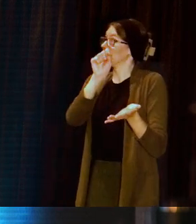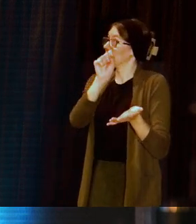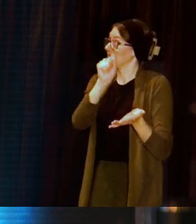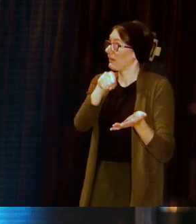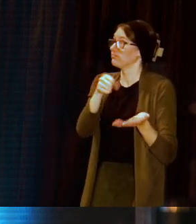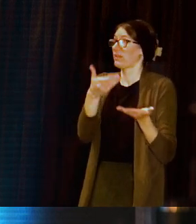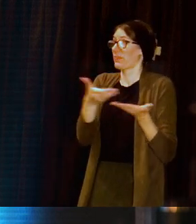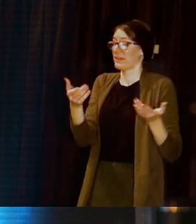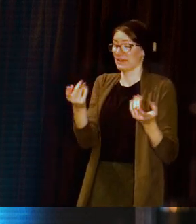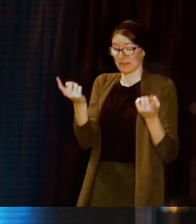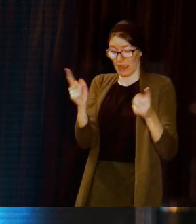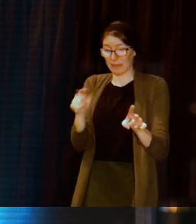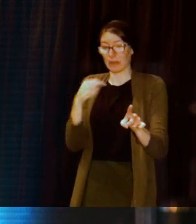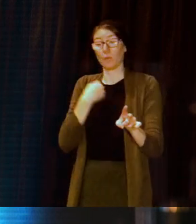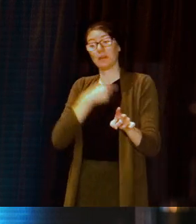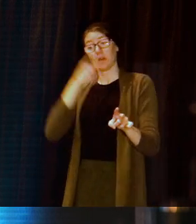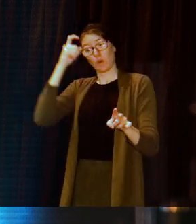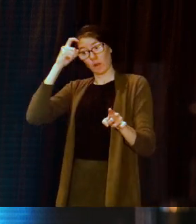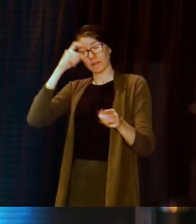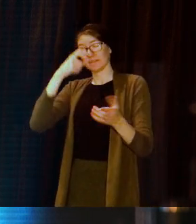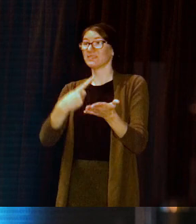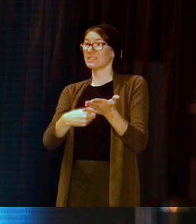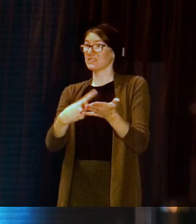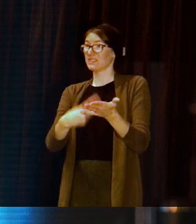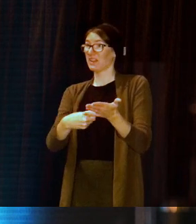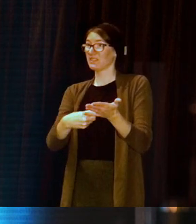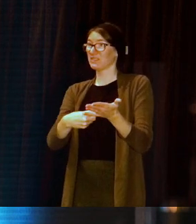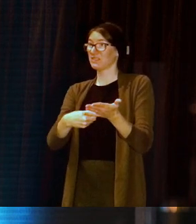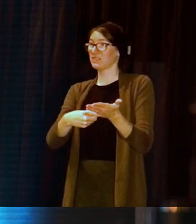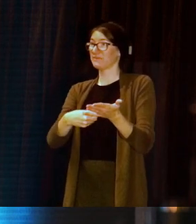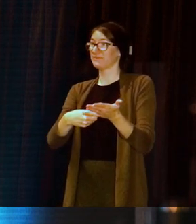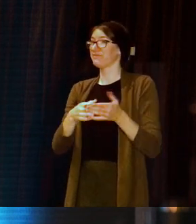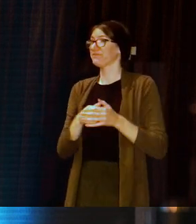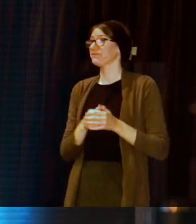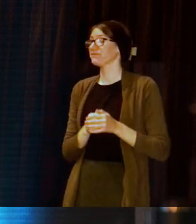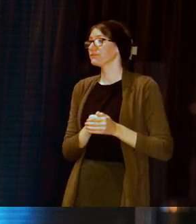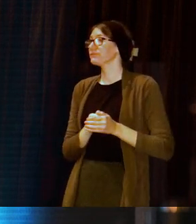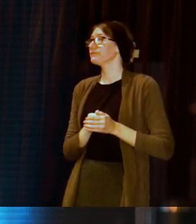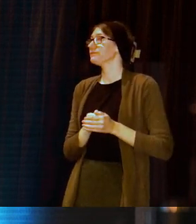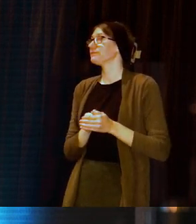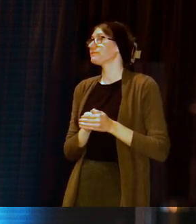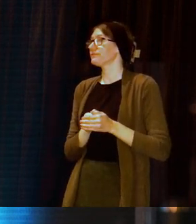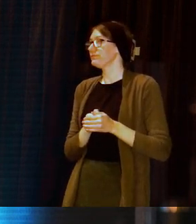things that are going on, and we are wise to address them. We are wise to speak about them. And so